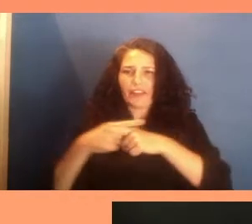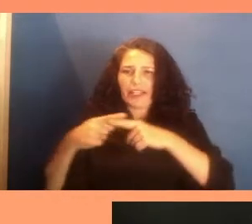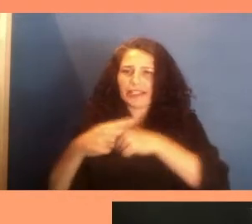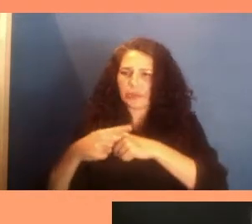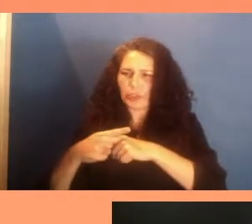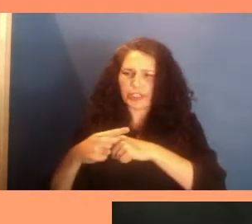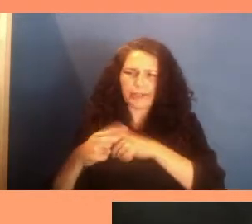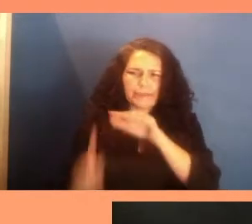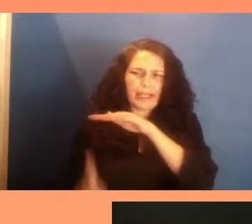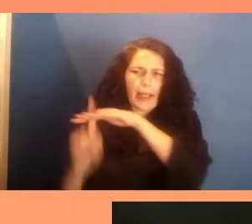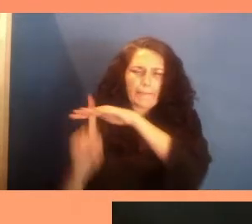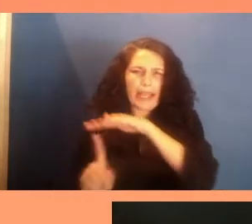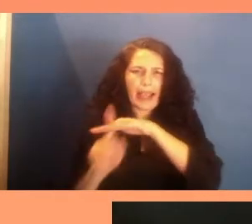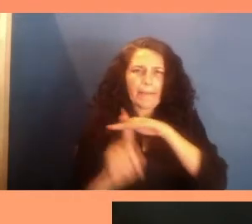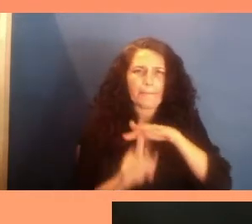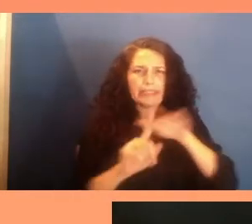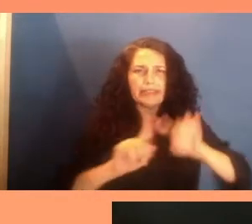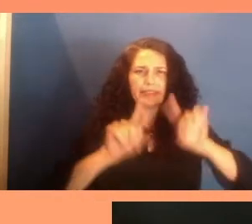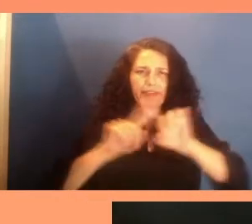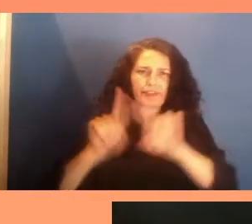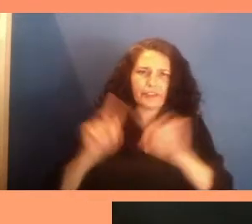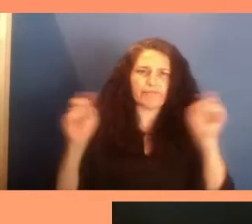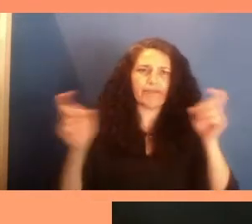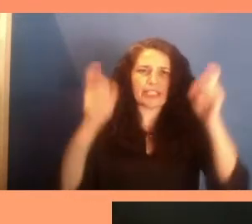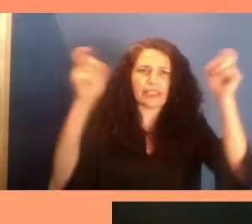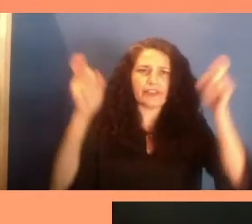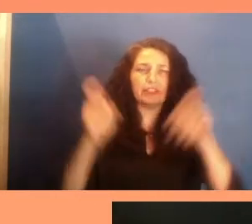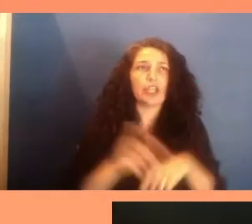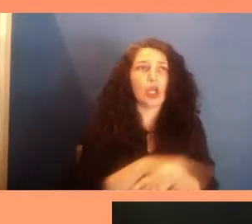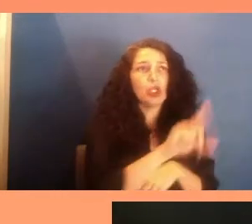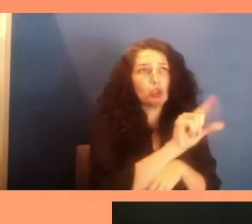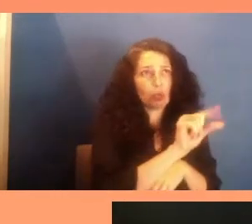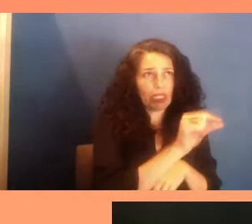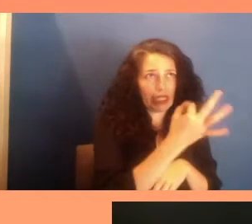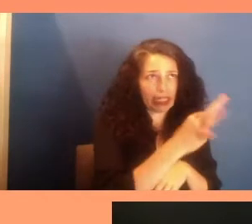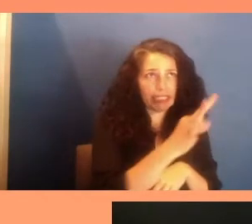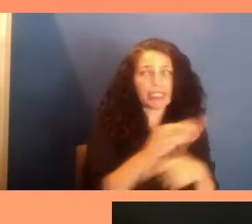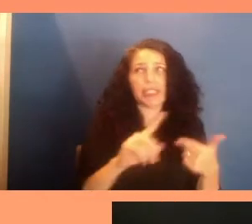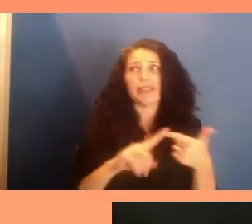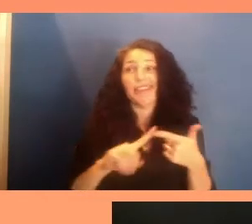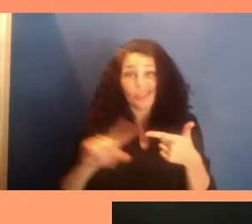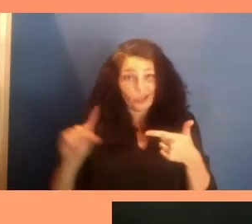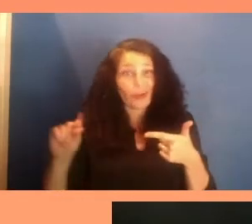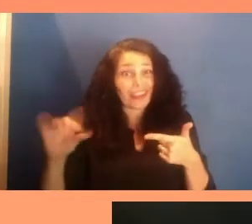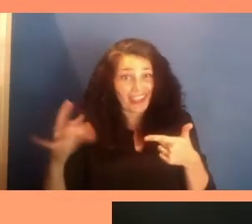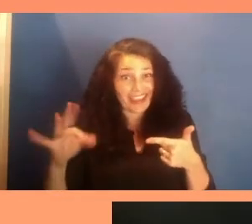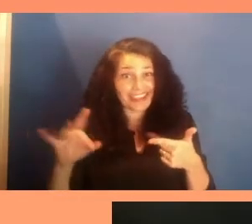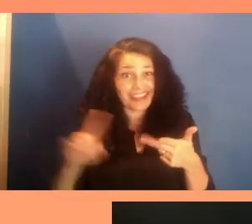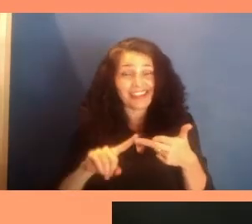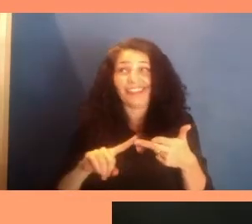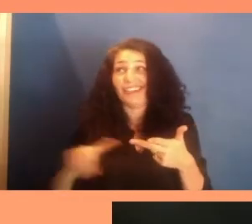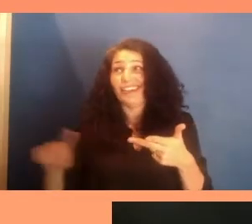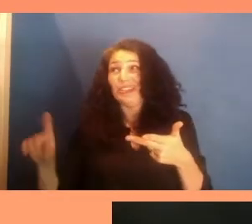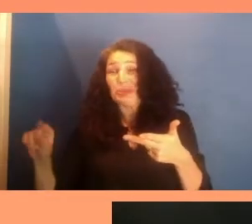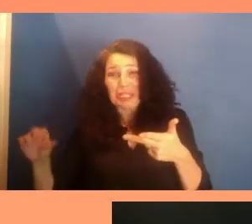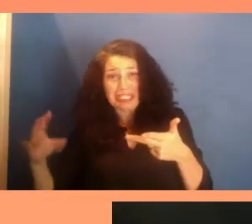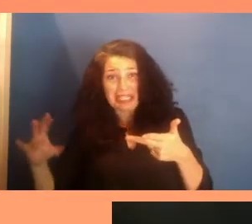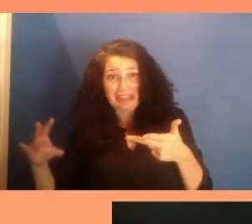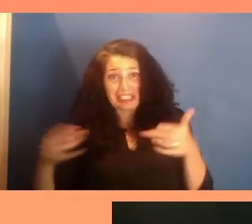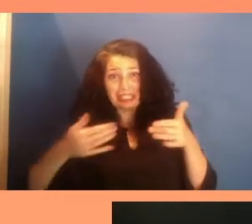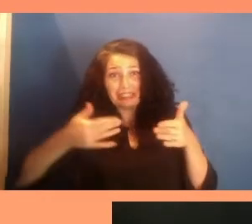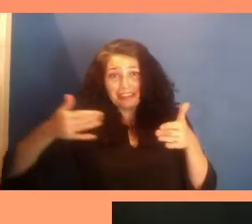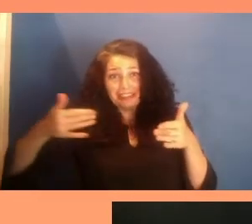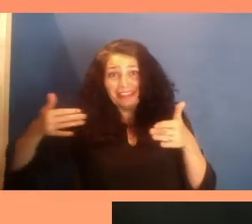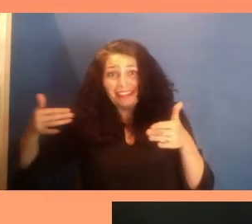and industry events over the 2019 festival year, the 2018 festival year, the 2017 festival